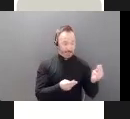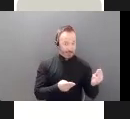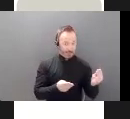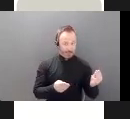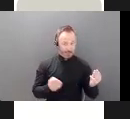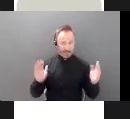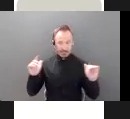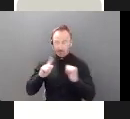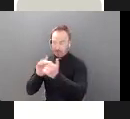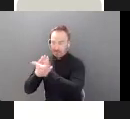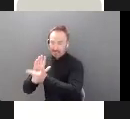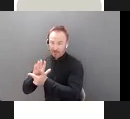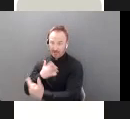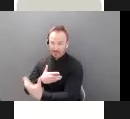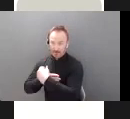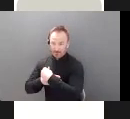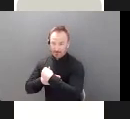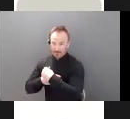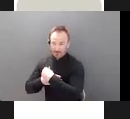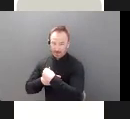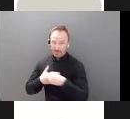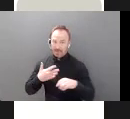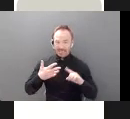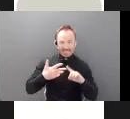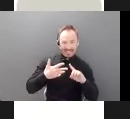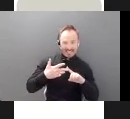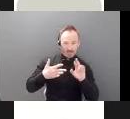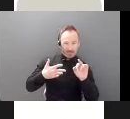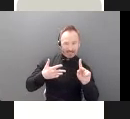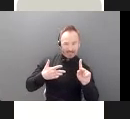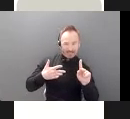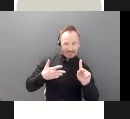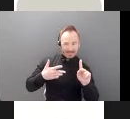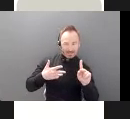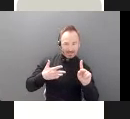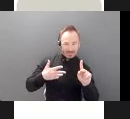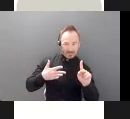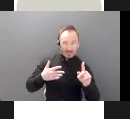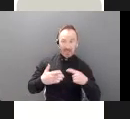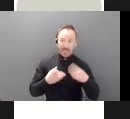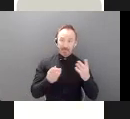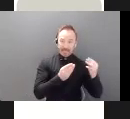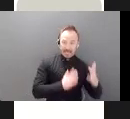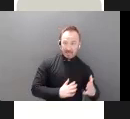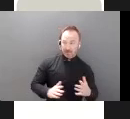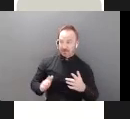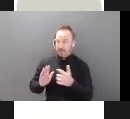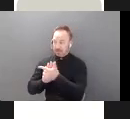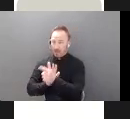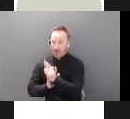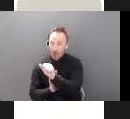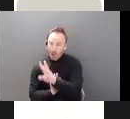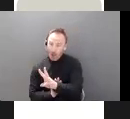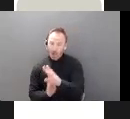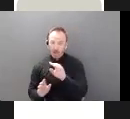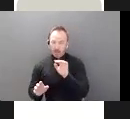risk involved. And I would say to you that, mediators work alongside the law, right? And mediators know the